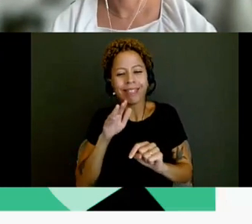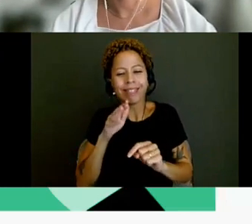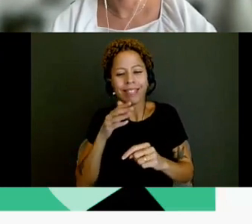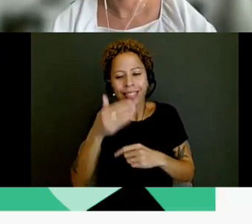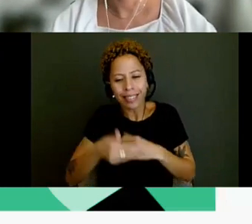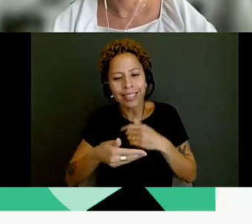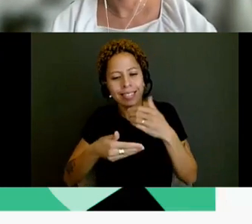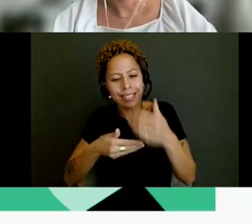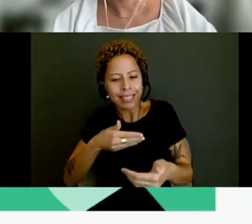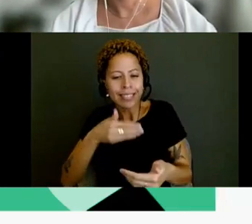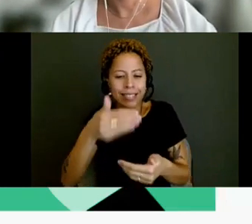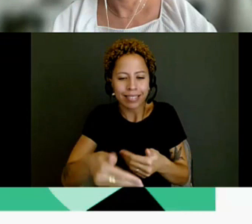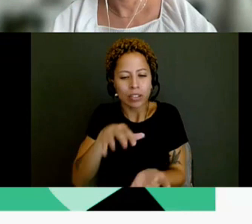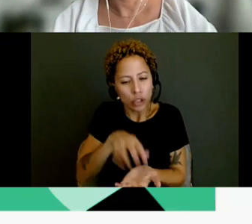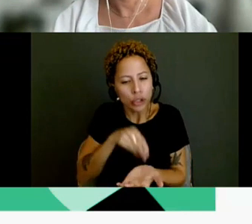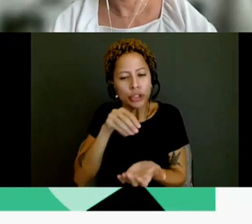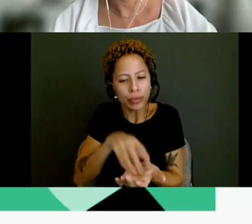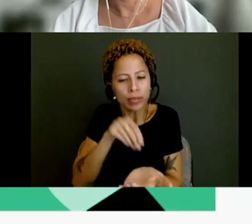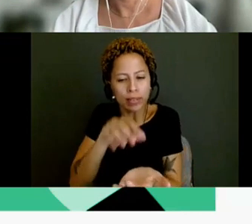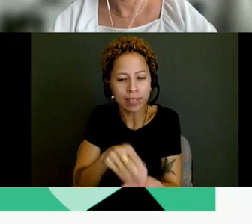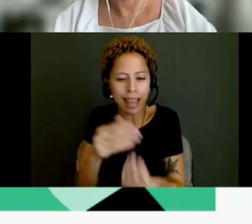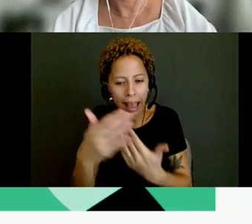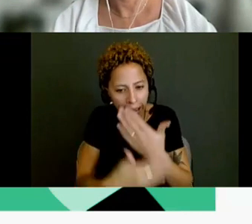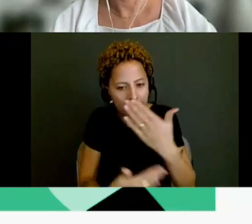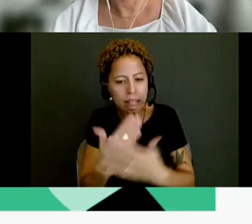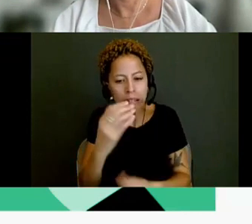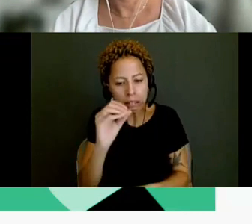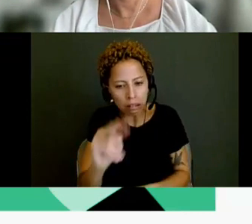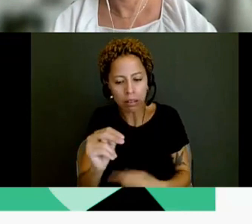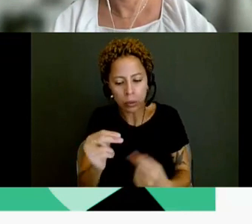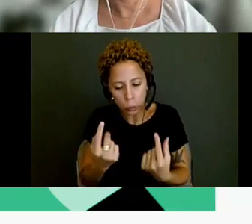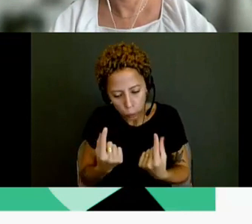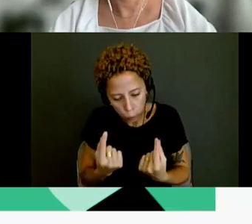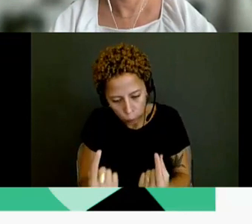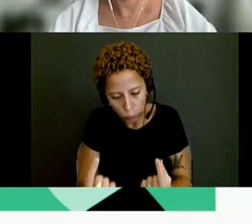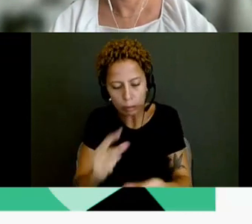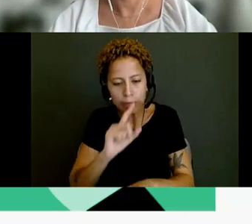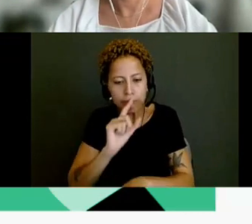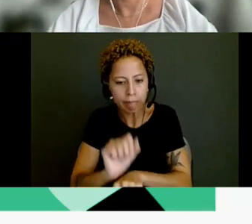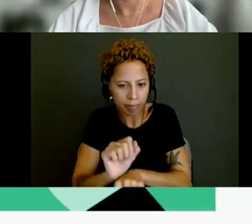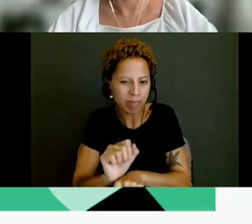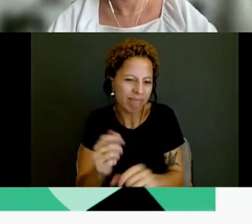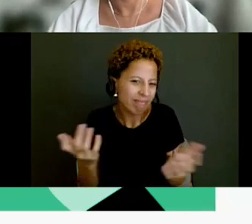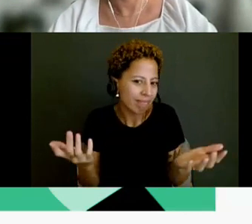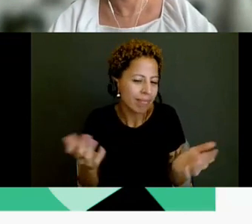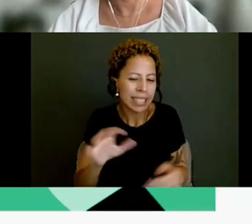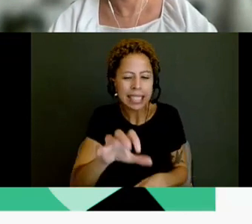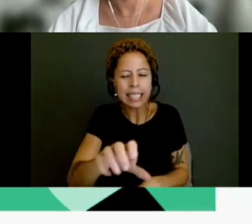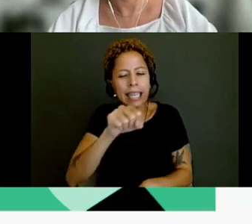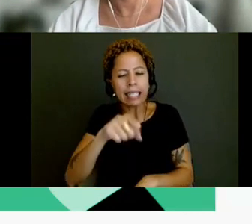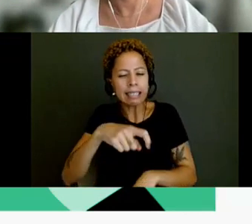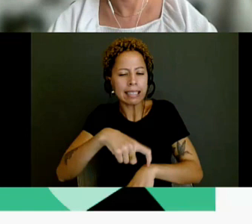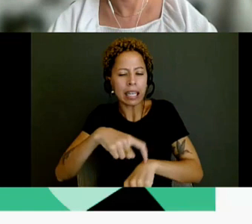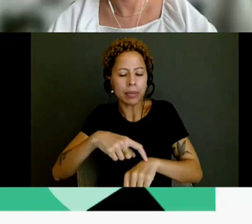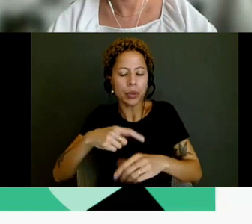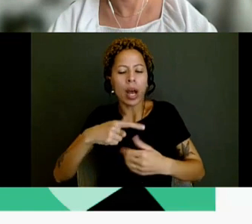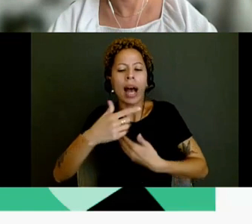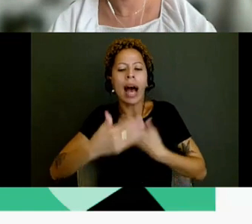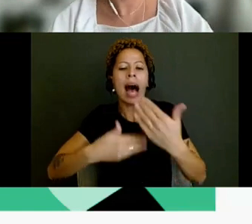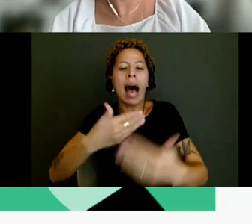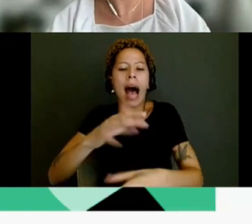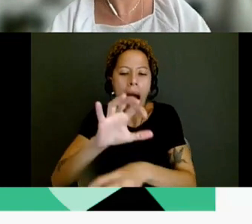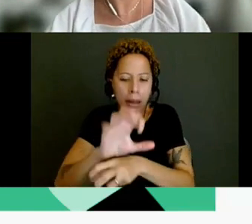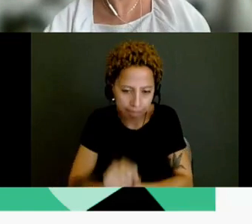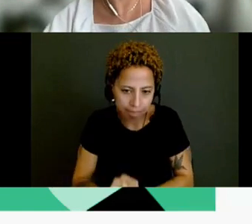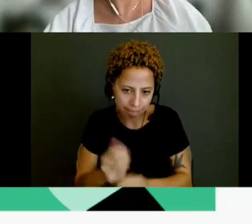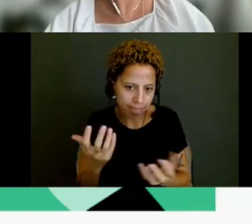I'm like a learner, right? We all learn with hands-on activities like our learners. So it takes some time to get better at things.